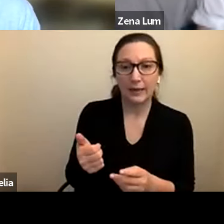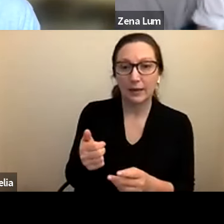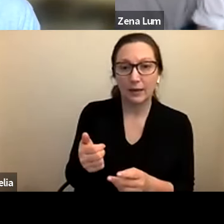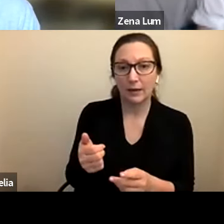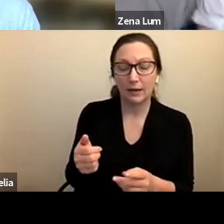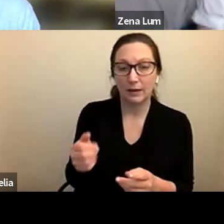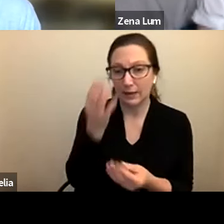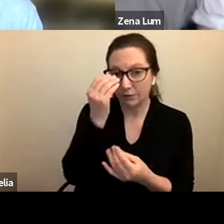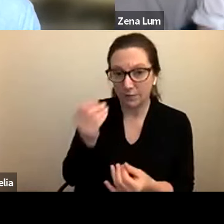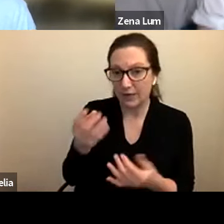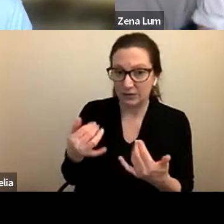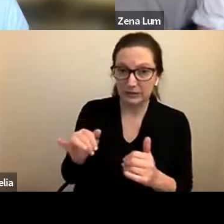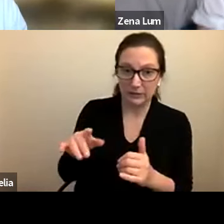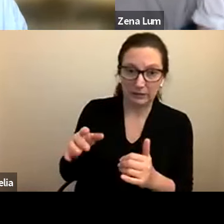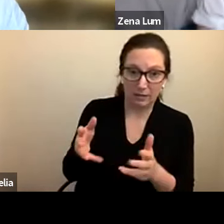point?